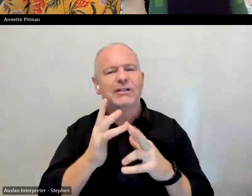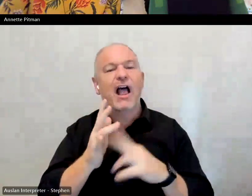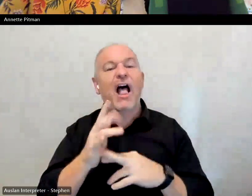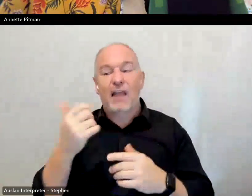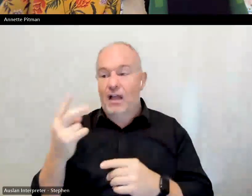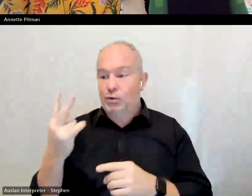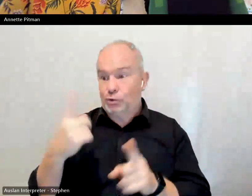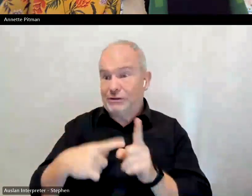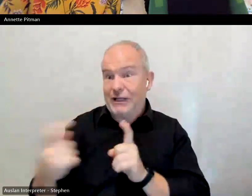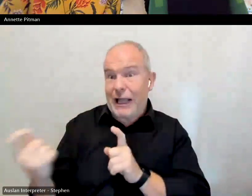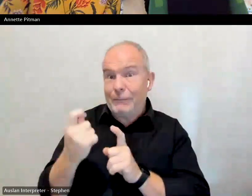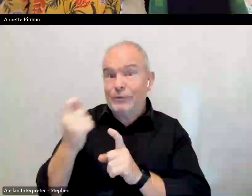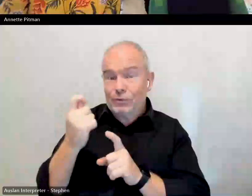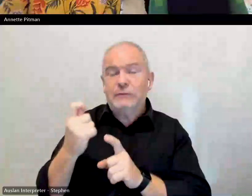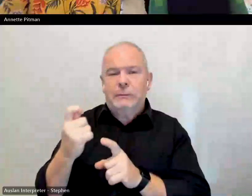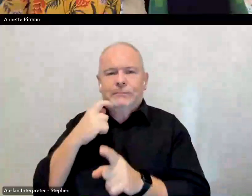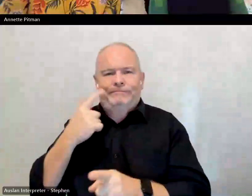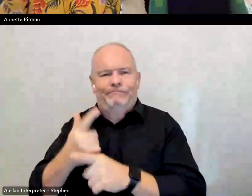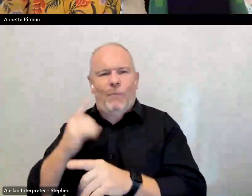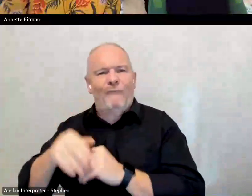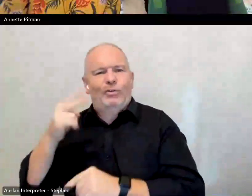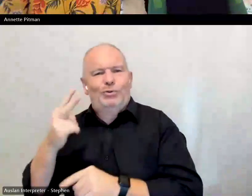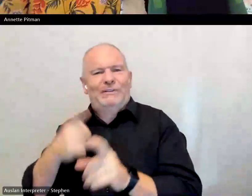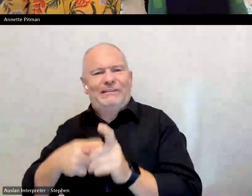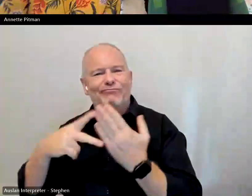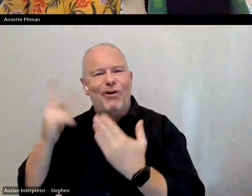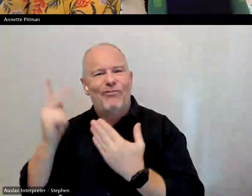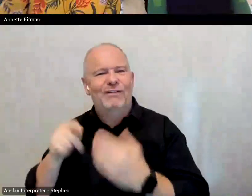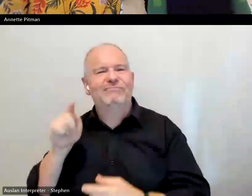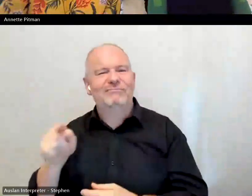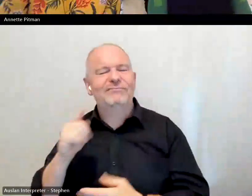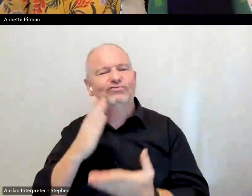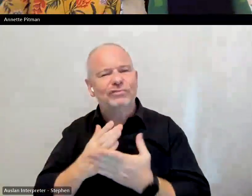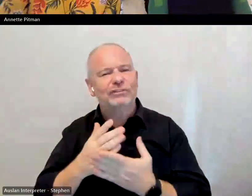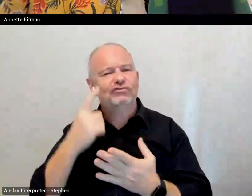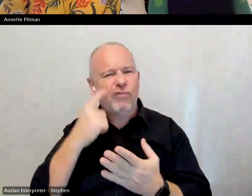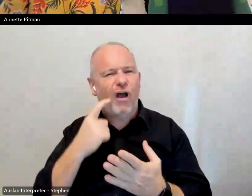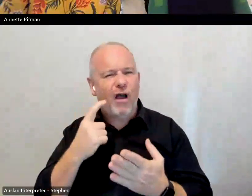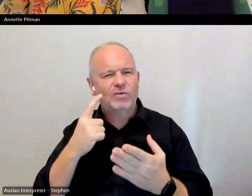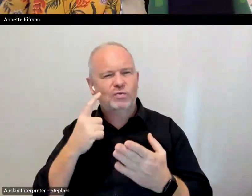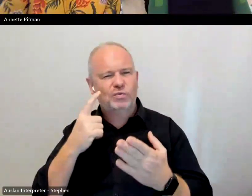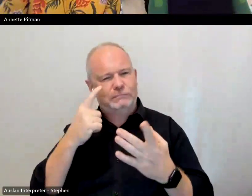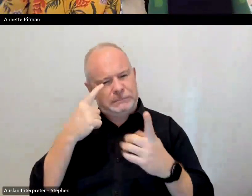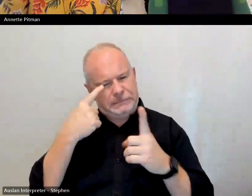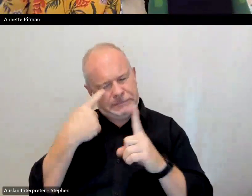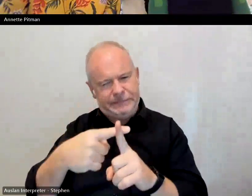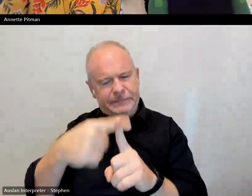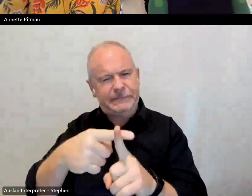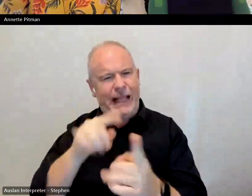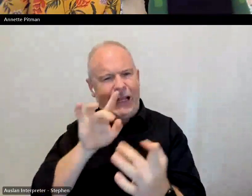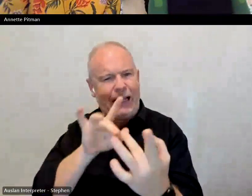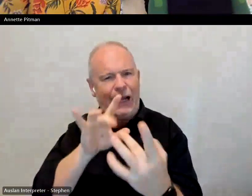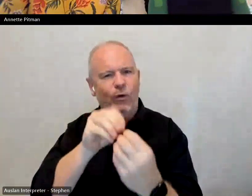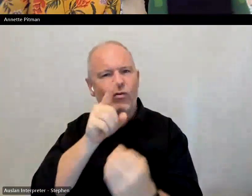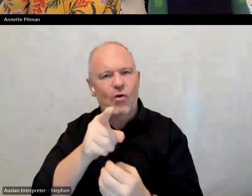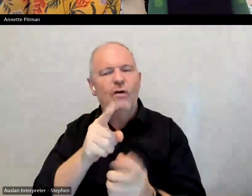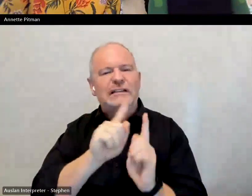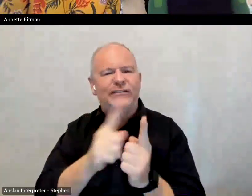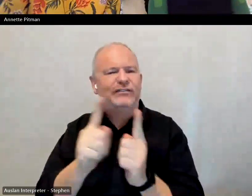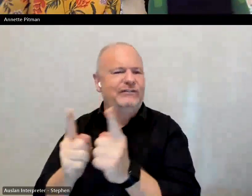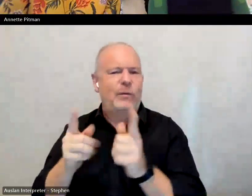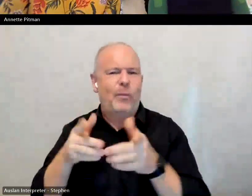opening dates, we'll run a series of 2 years. So we'll really try and be able to connect with you in a multitude of